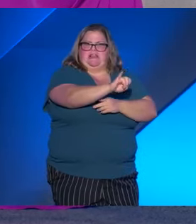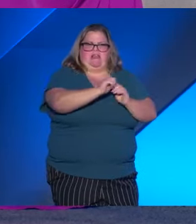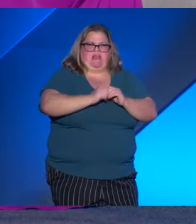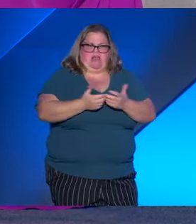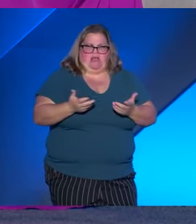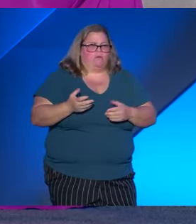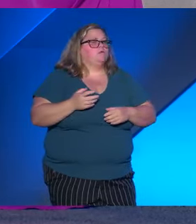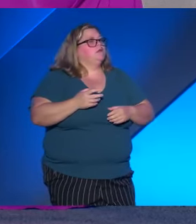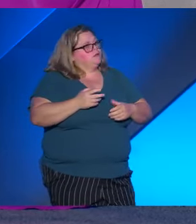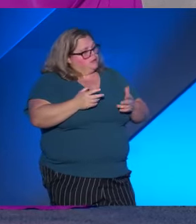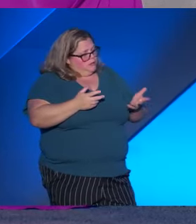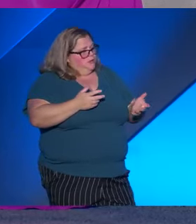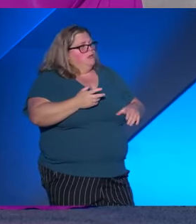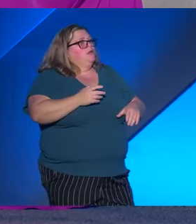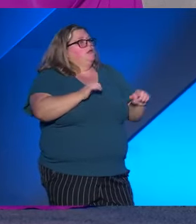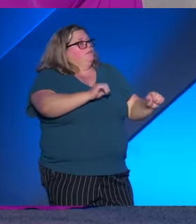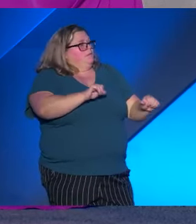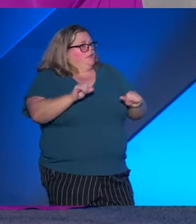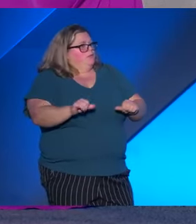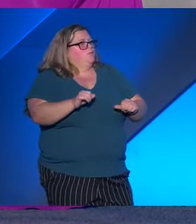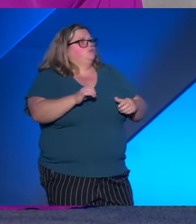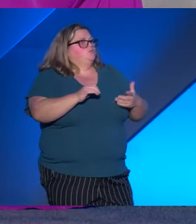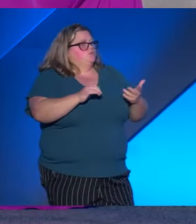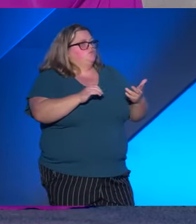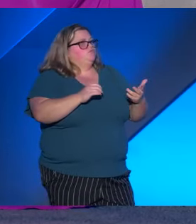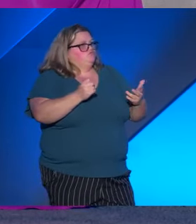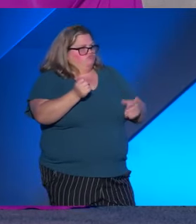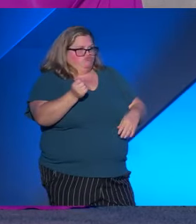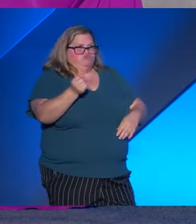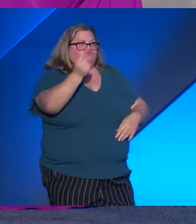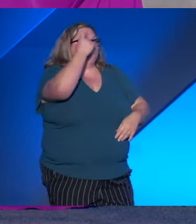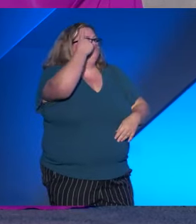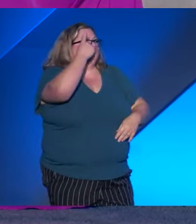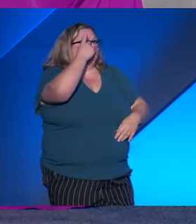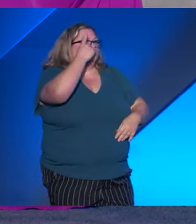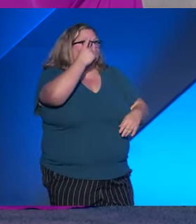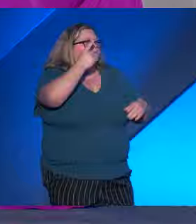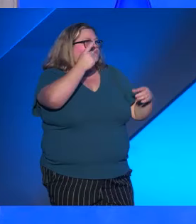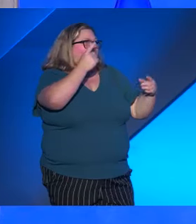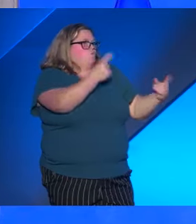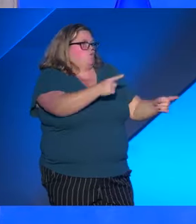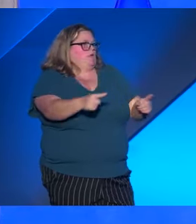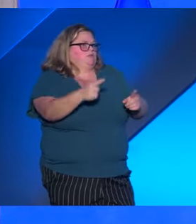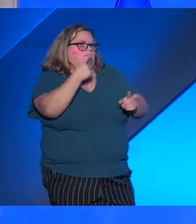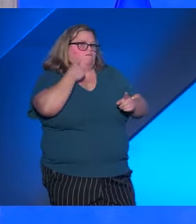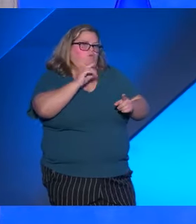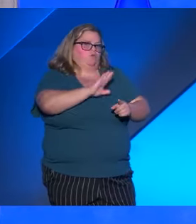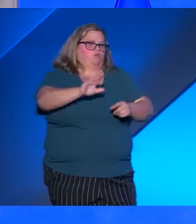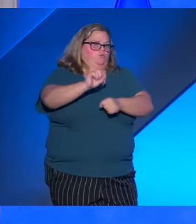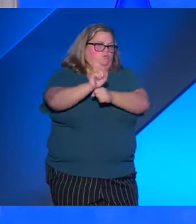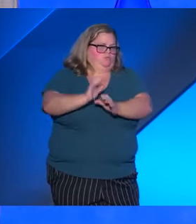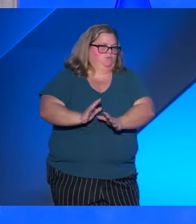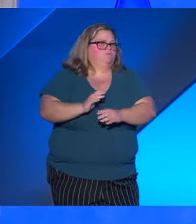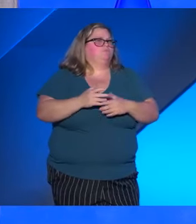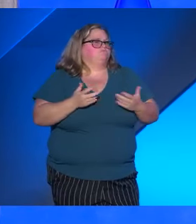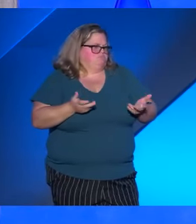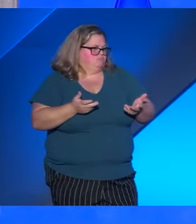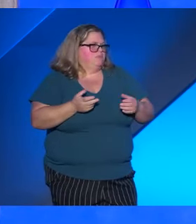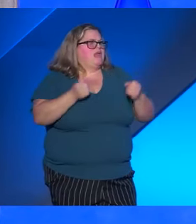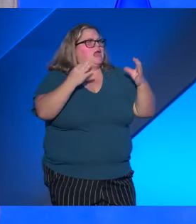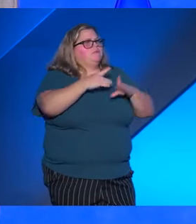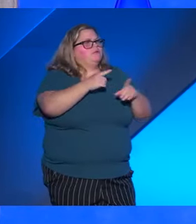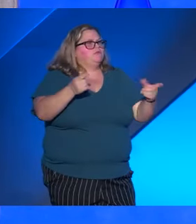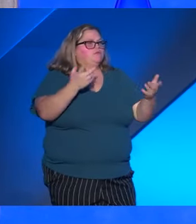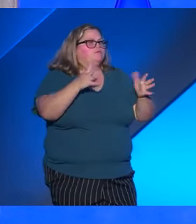Being able to really understand what's going on for your people. How many of you have gone